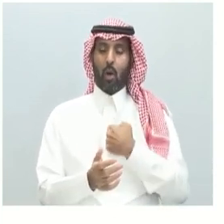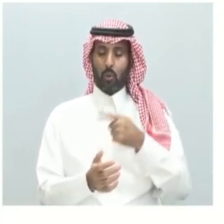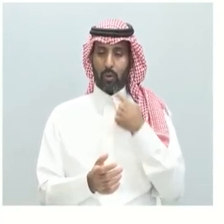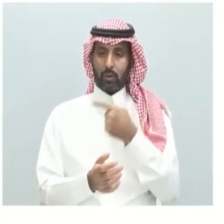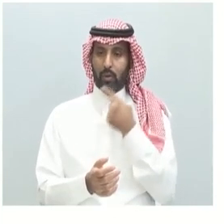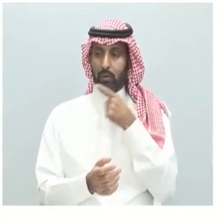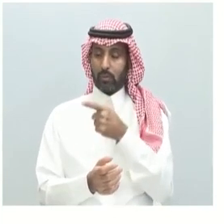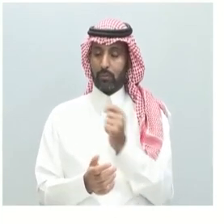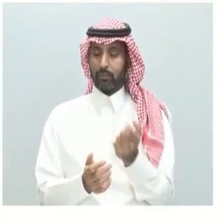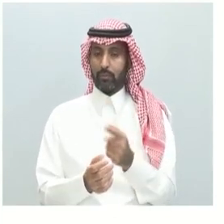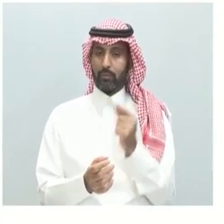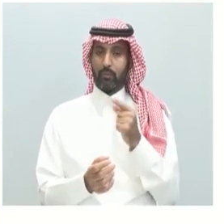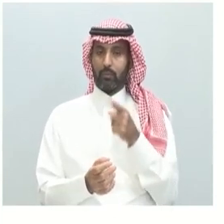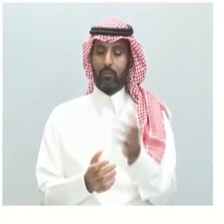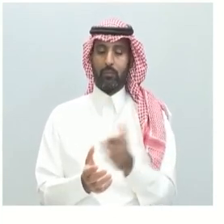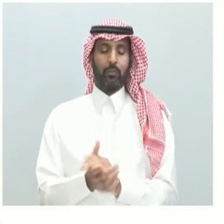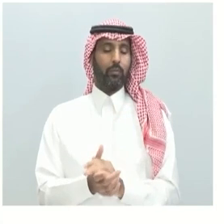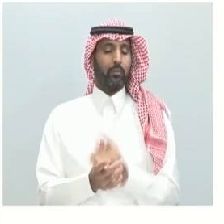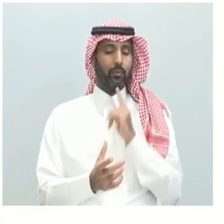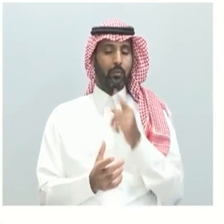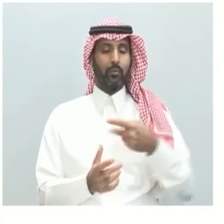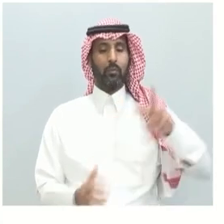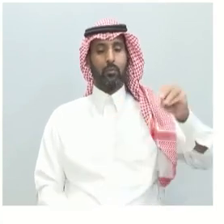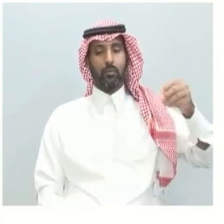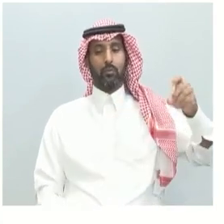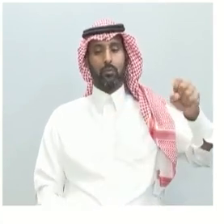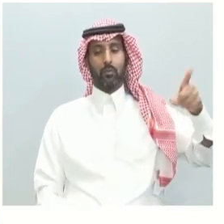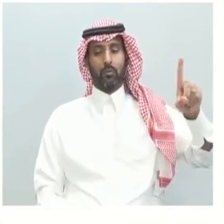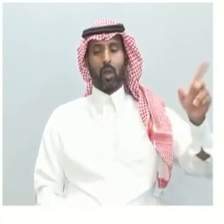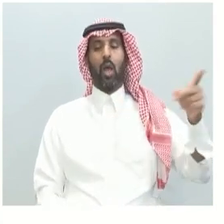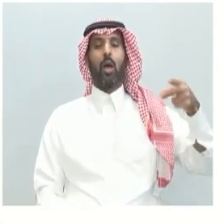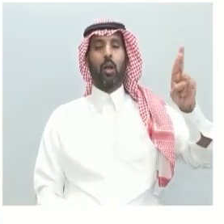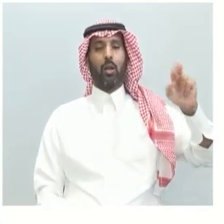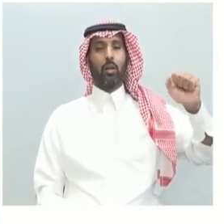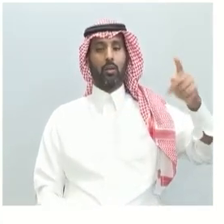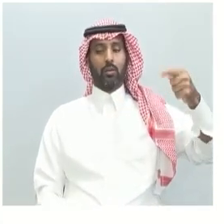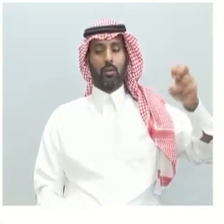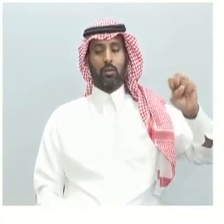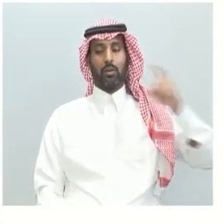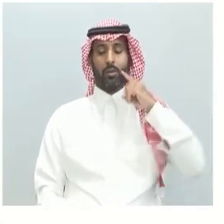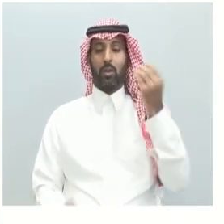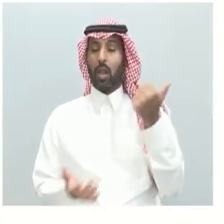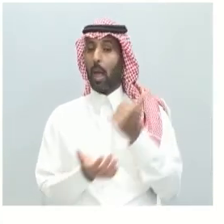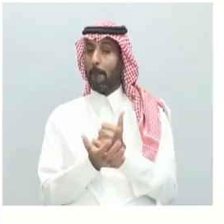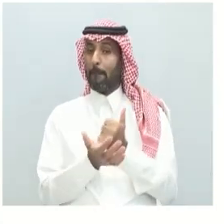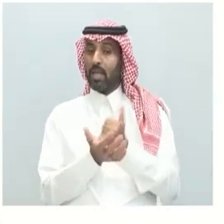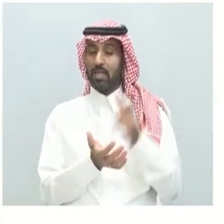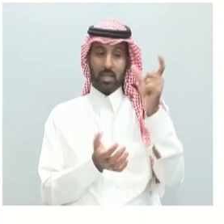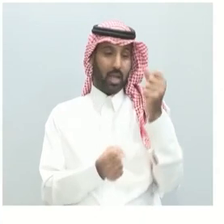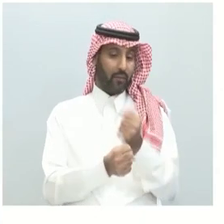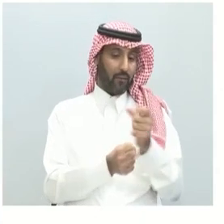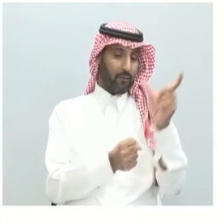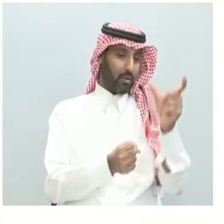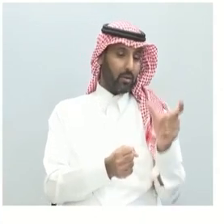talk about your preference. Would rather means to prefer. We use the base form of the verb after